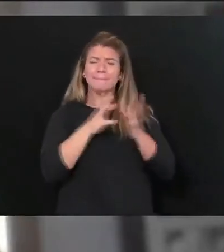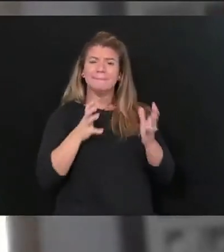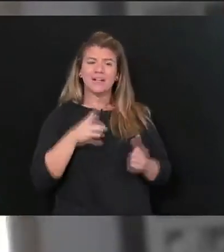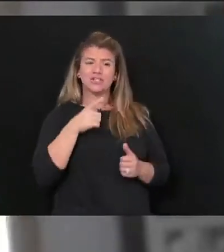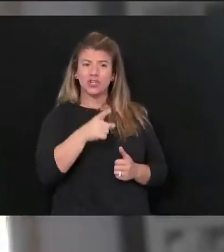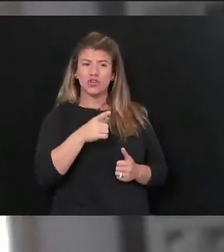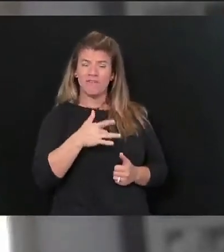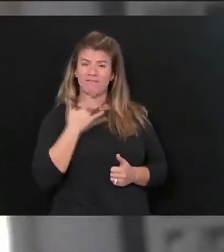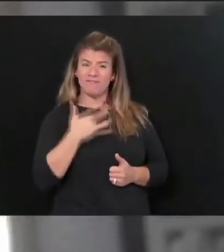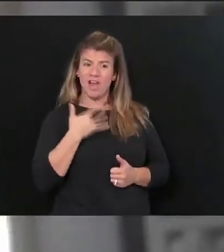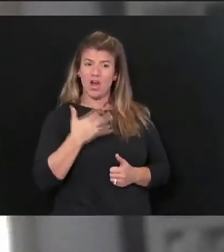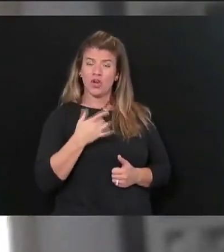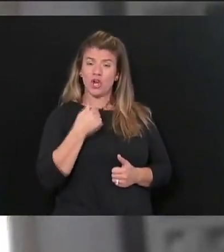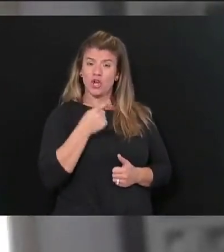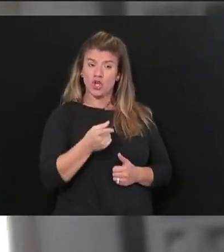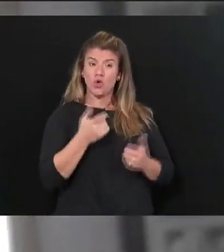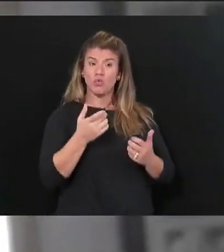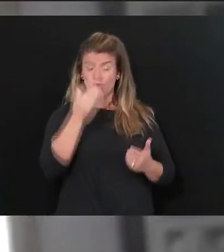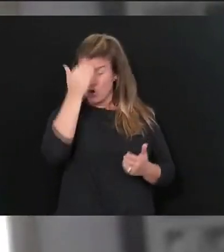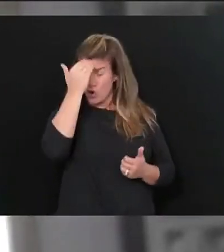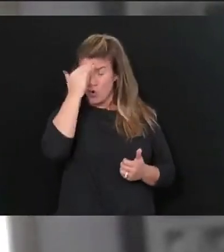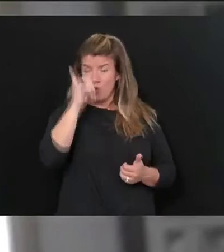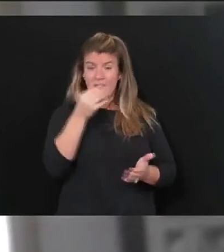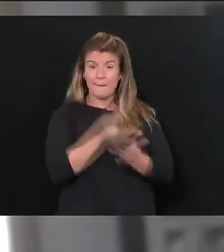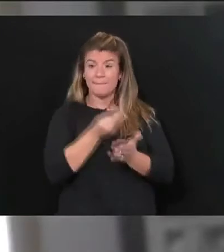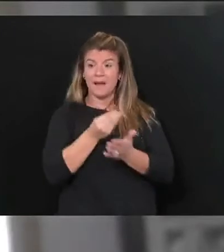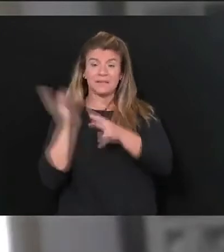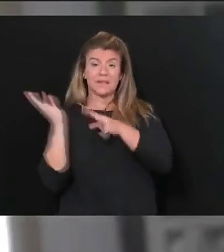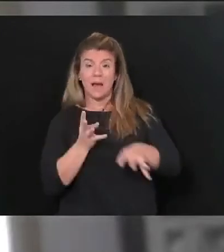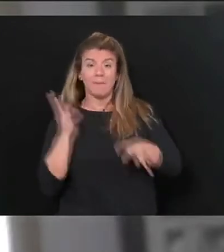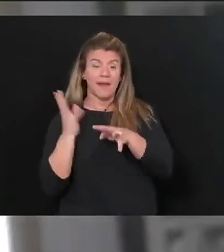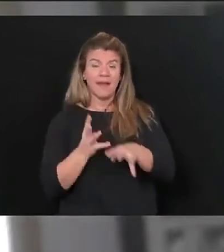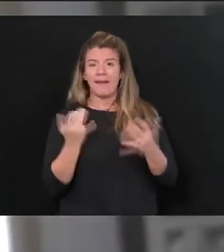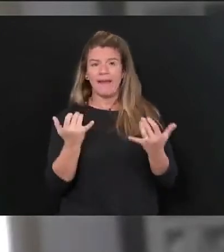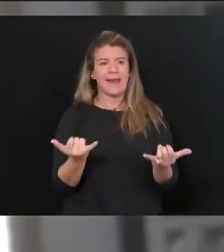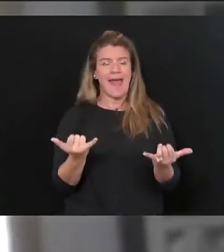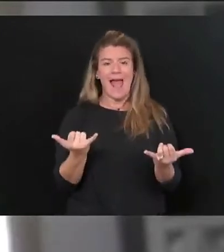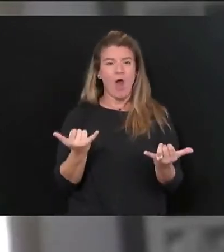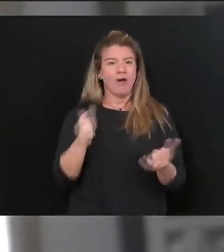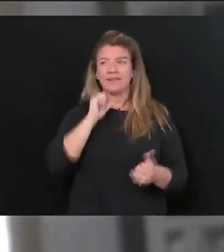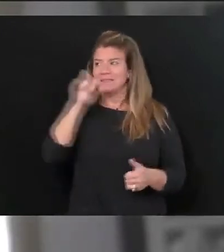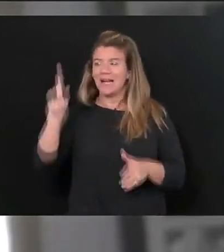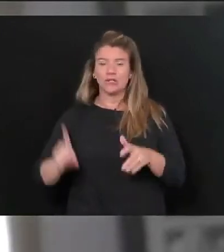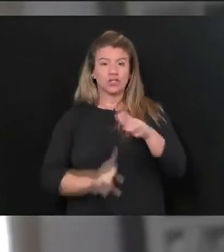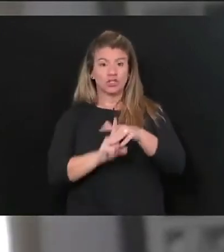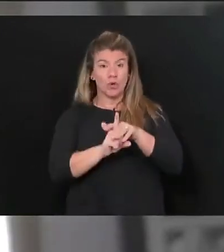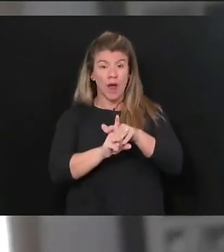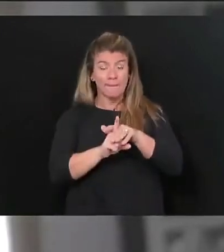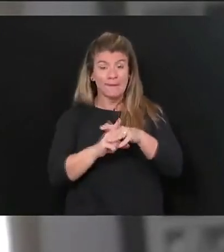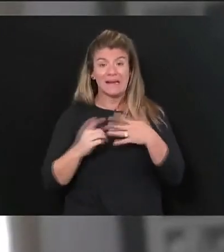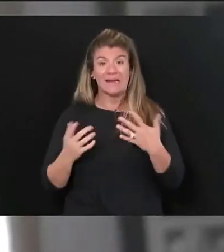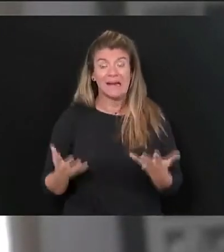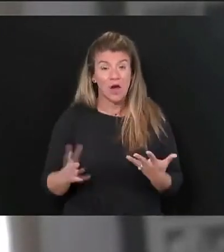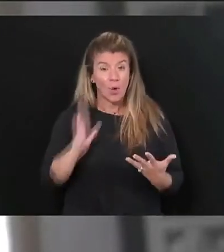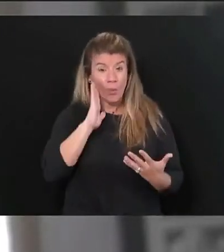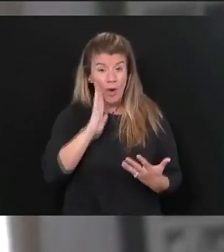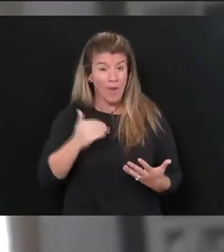things that you won't be able to do because that money has not shown up yet? Will it cause any kind of budget